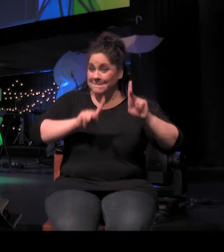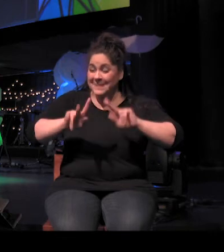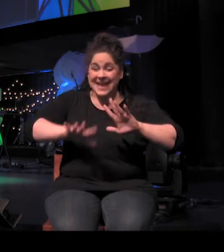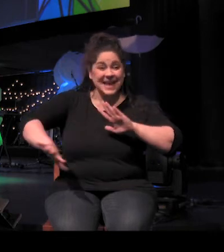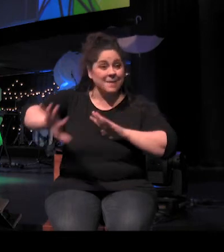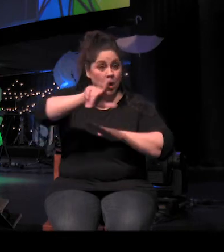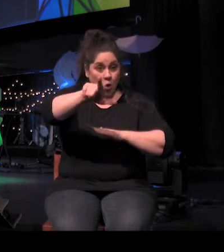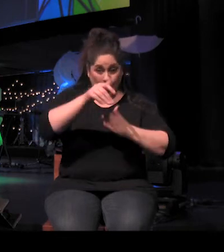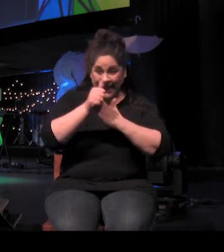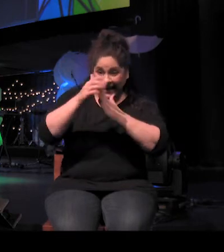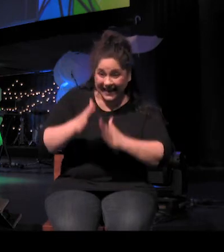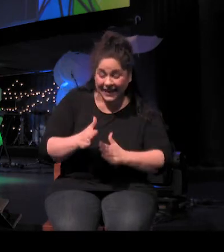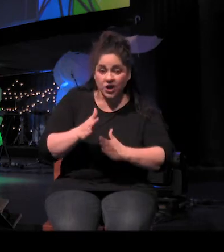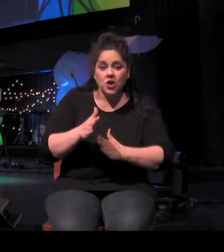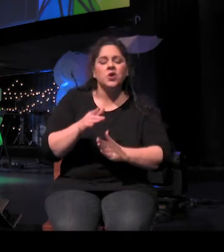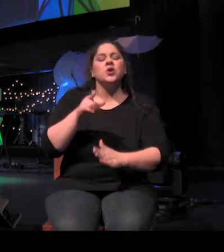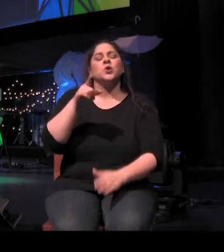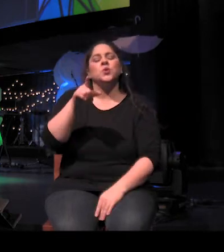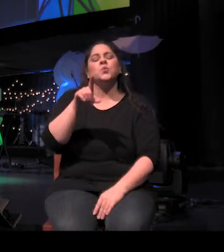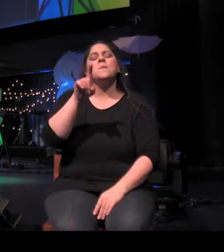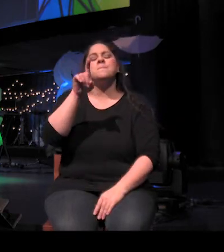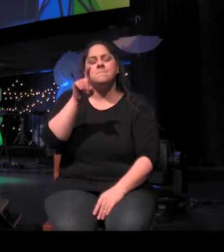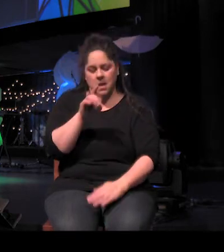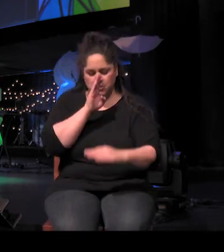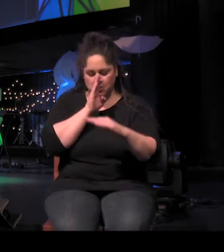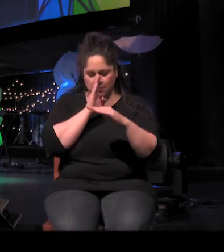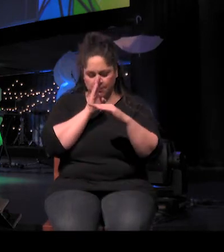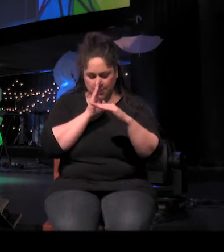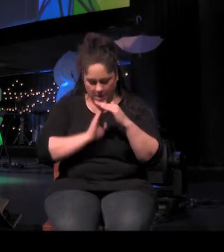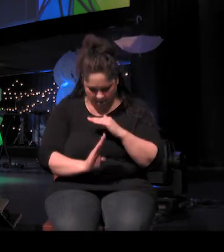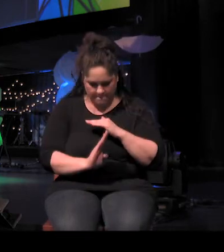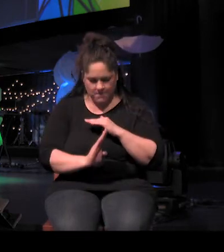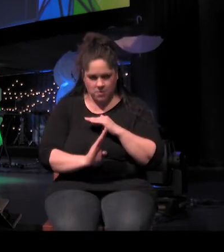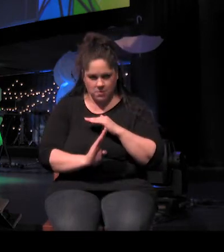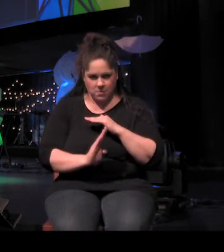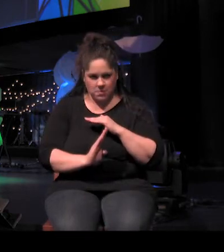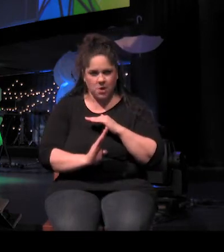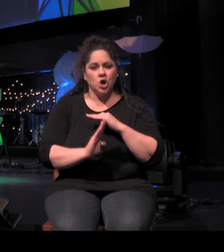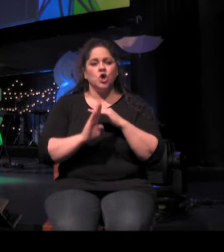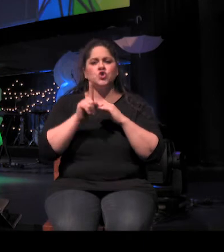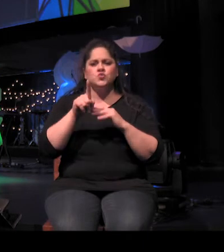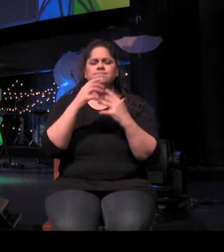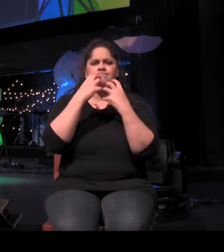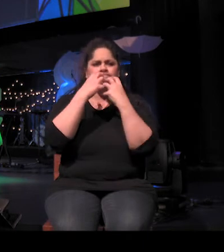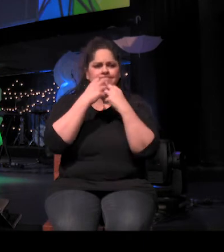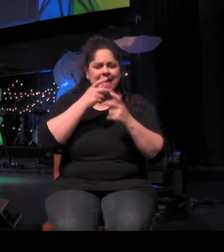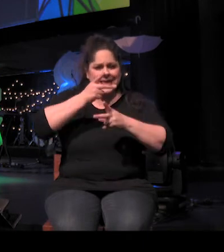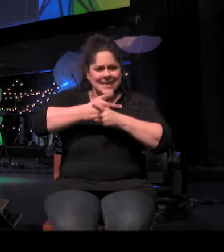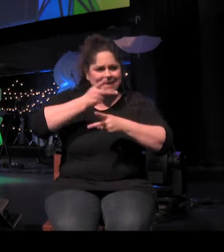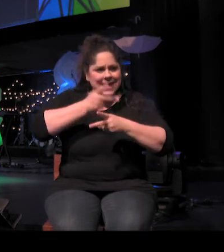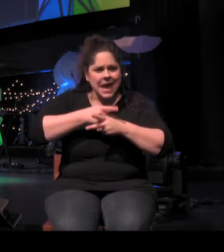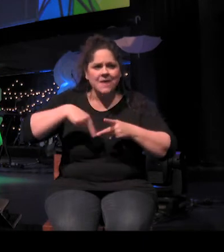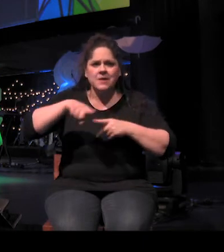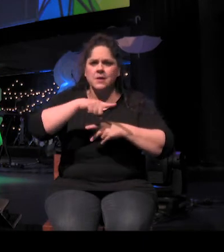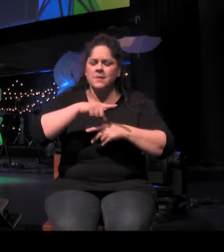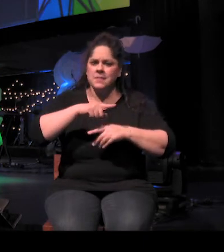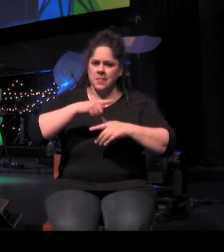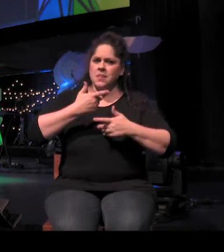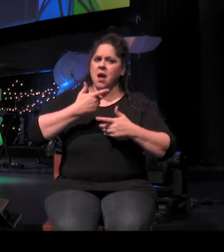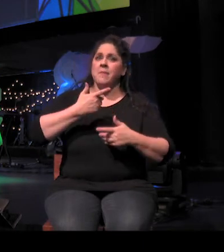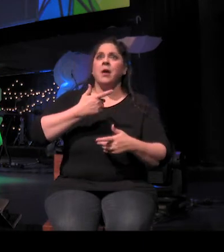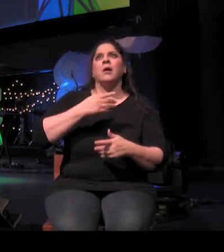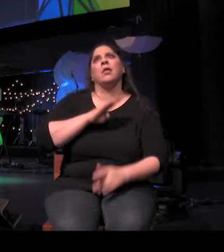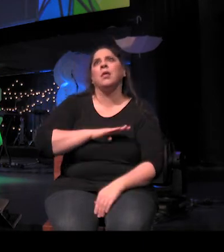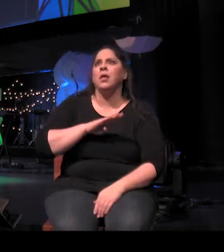of leadership, choose humility. Care for people willingly. Care for those who have been entrusted to you